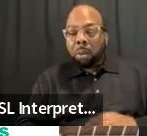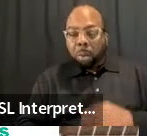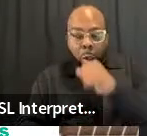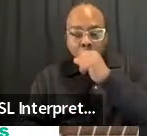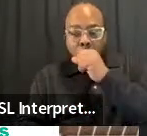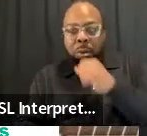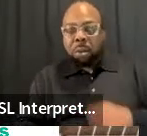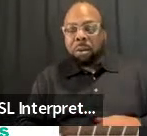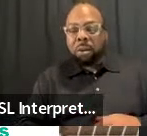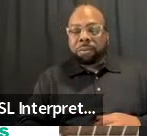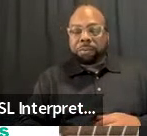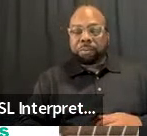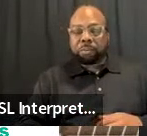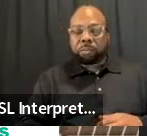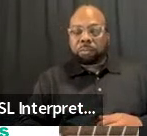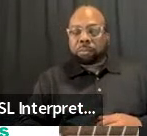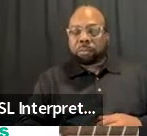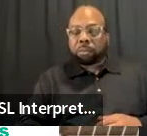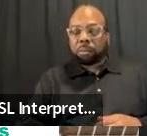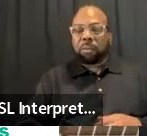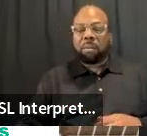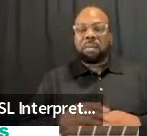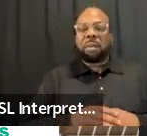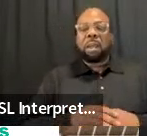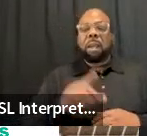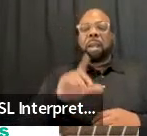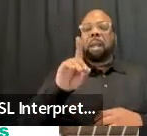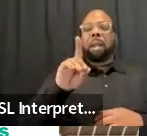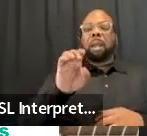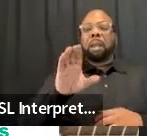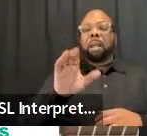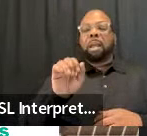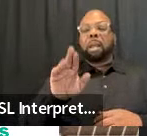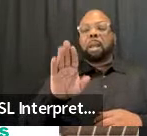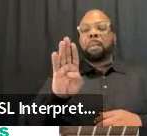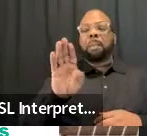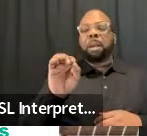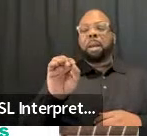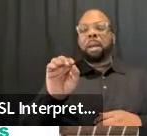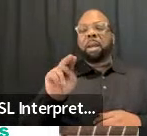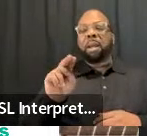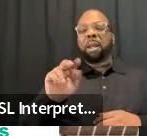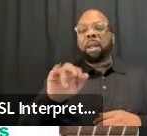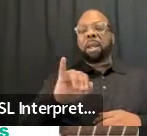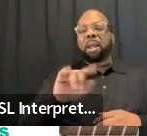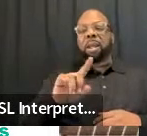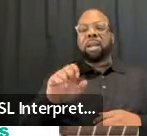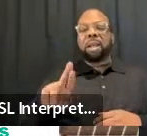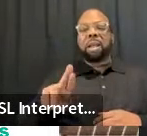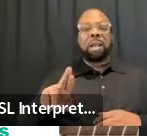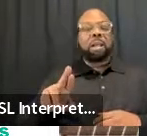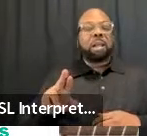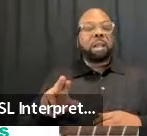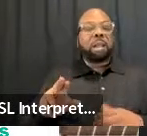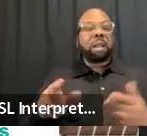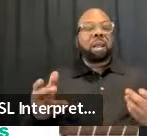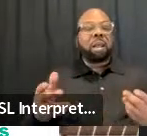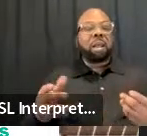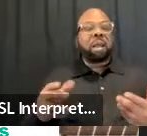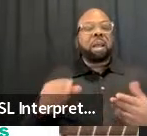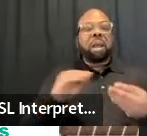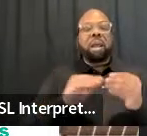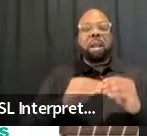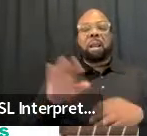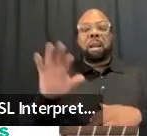To support the goal of decarbonizing our vehicles, our ninth proposal focuses on open to the public